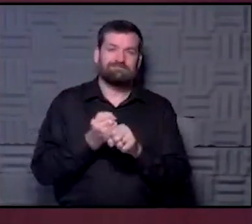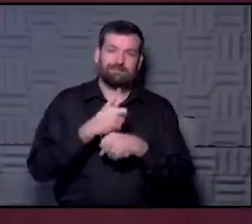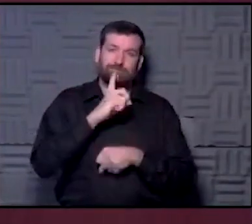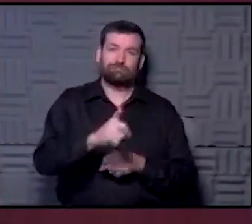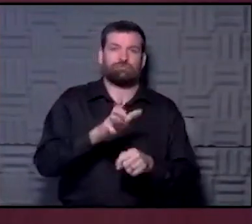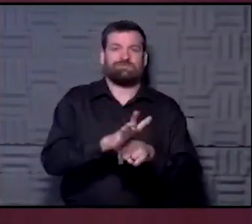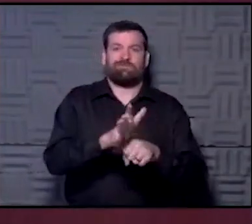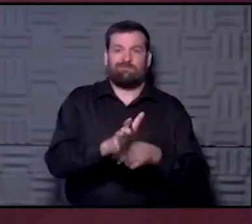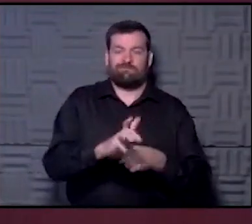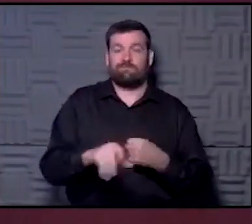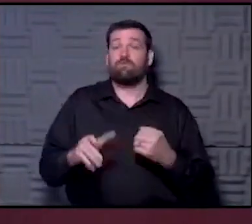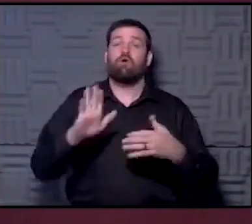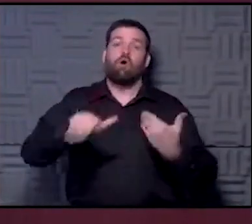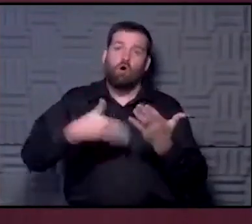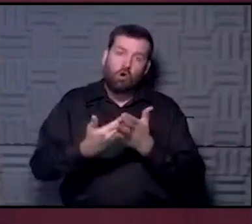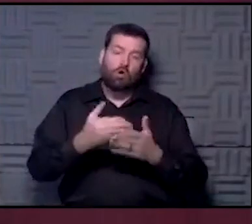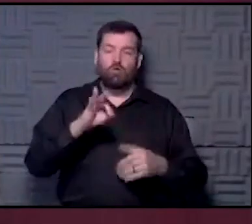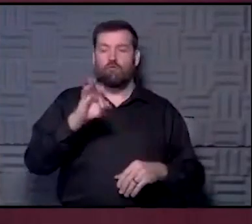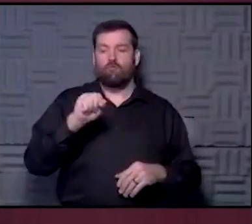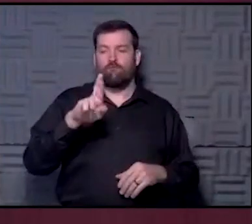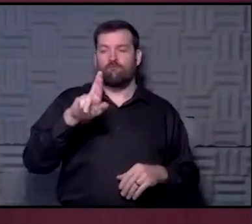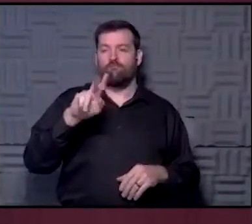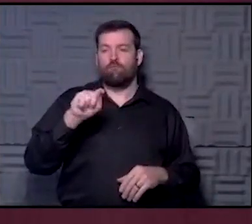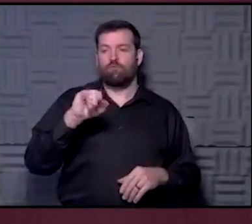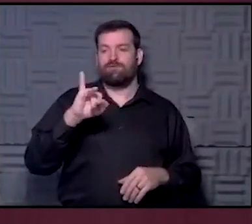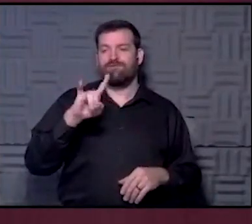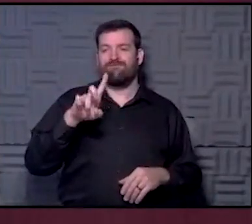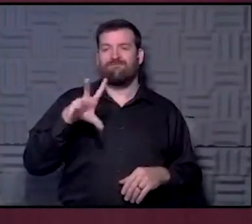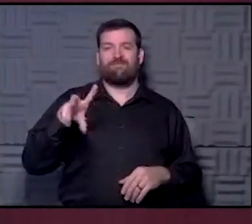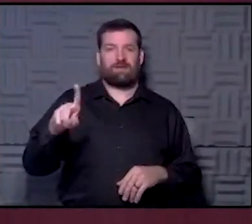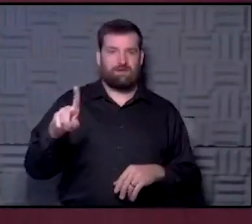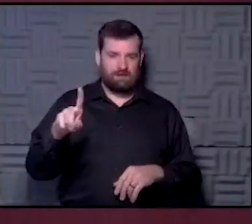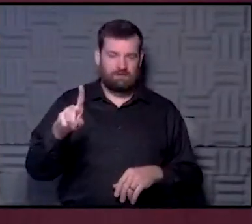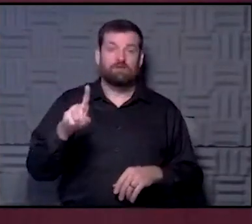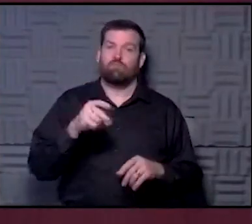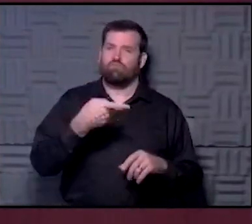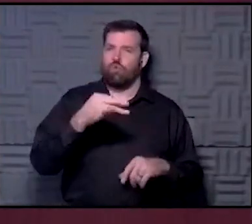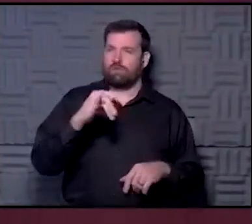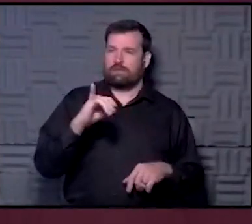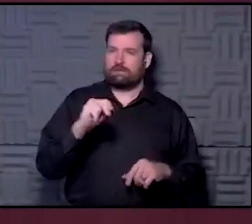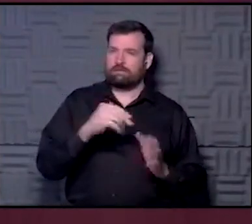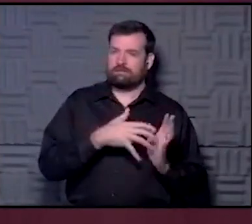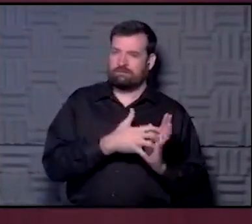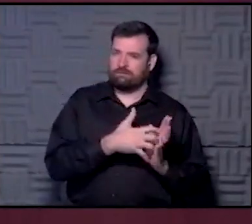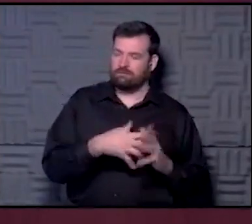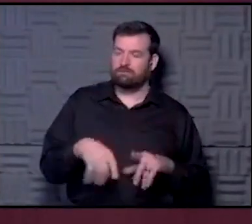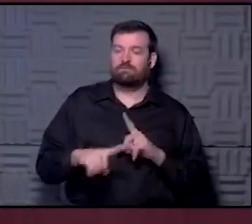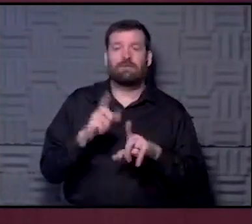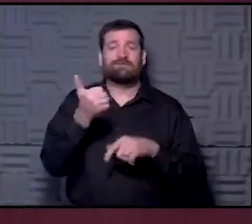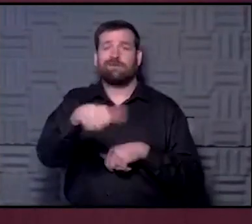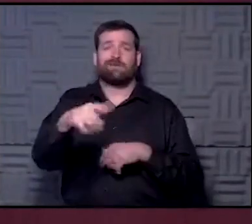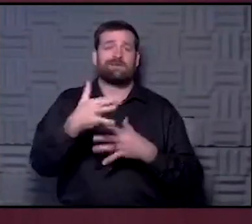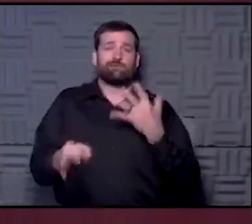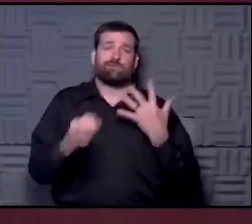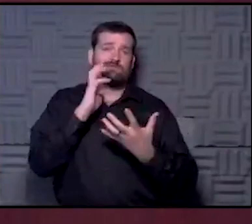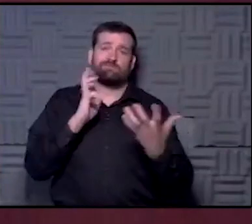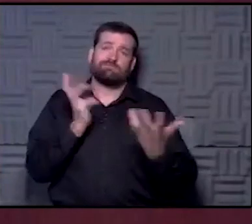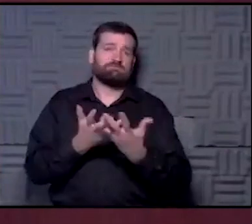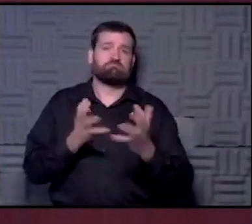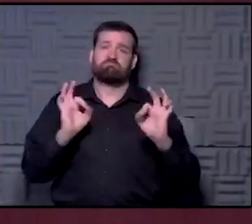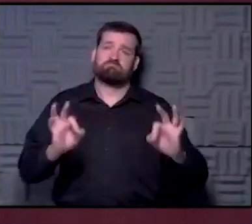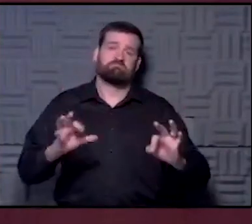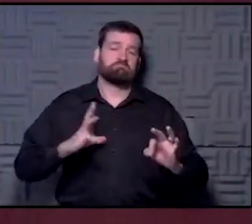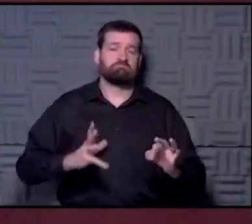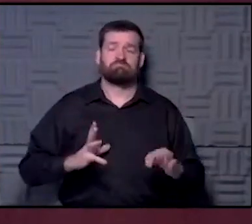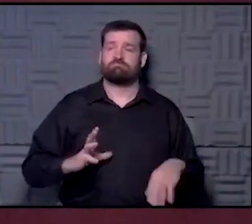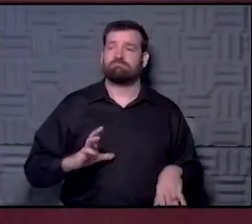in. All of them are fortified. Protein would be the only thing sort of missing in some of those, but any choice that works for you.